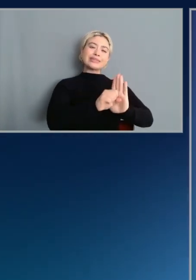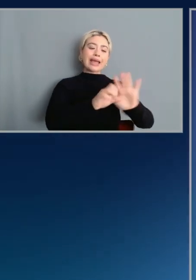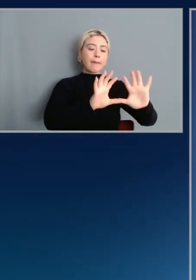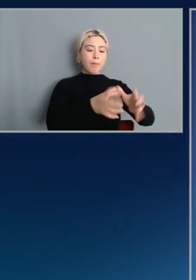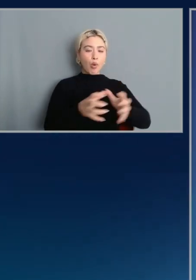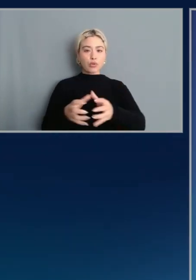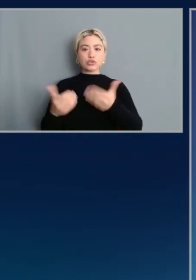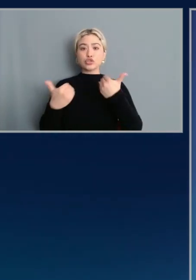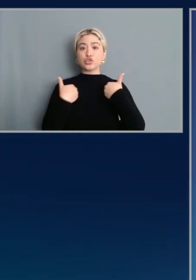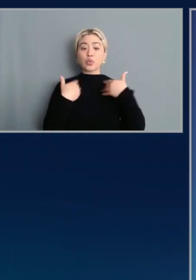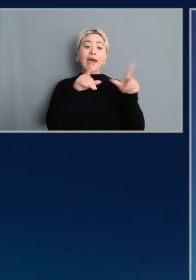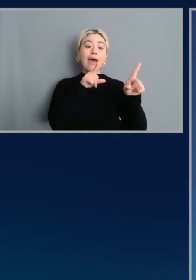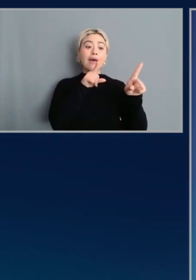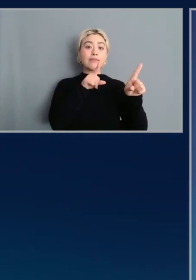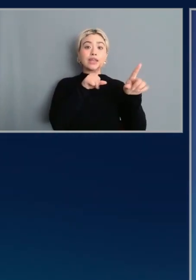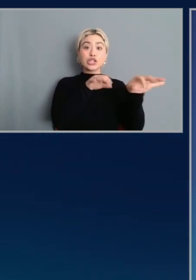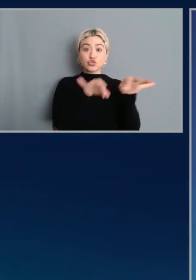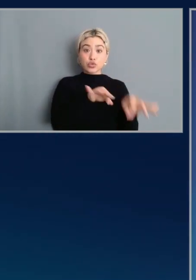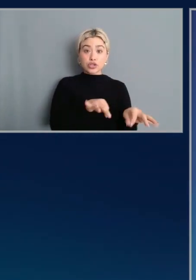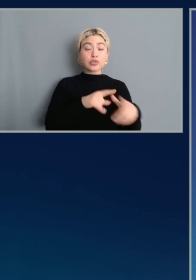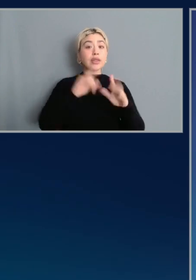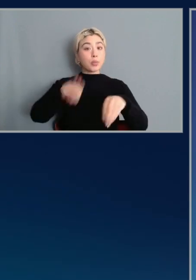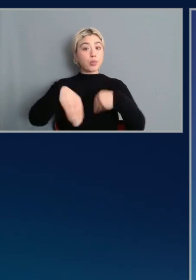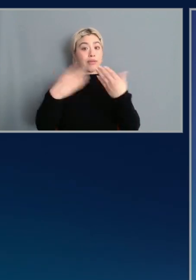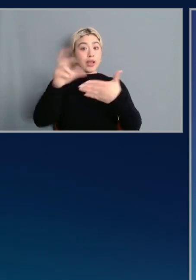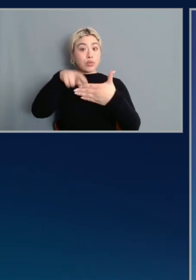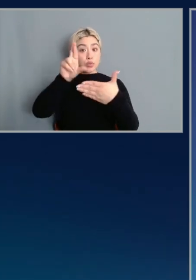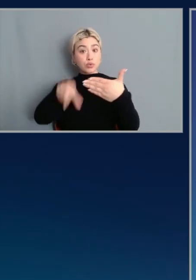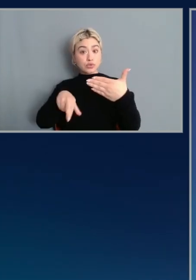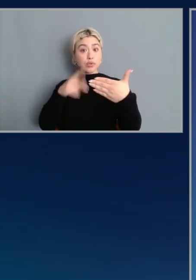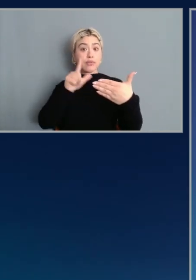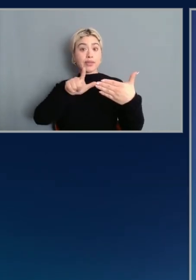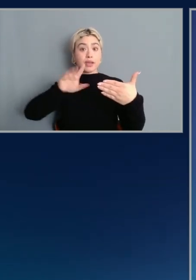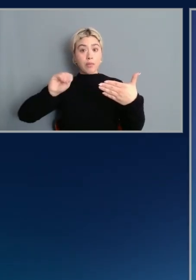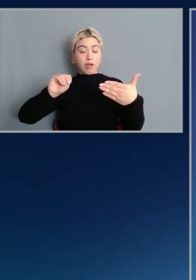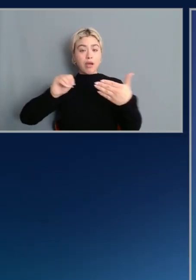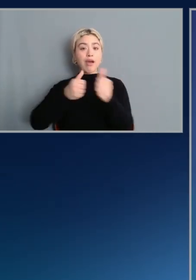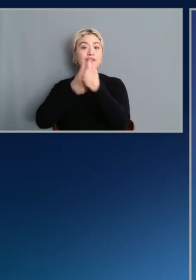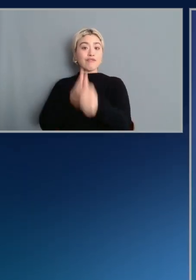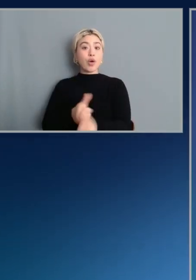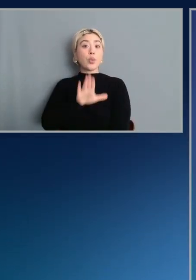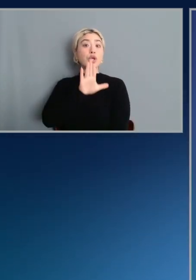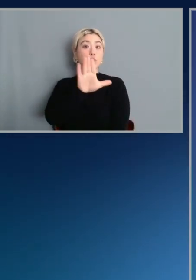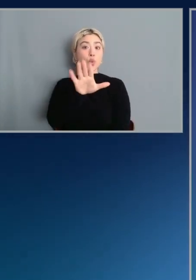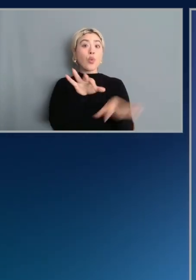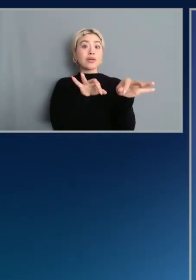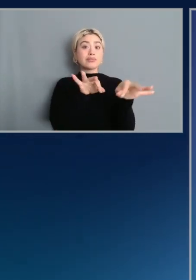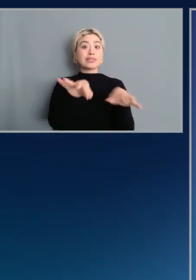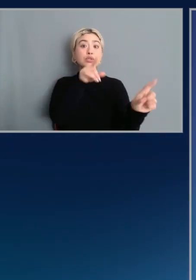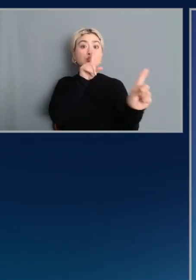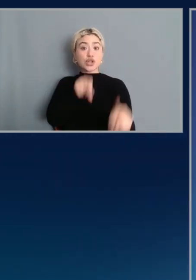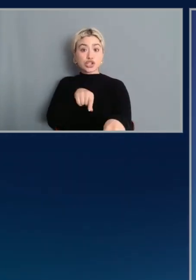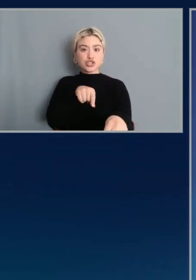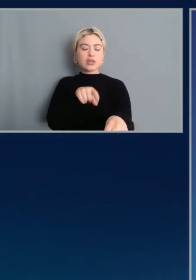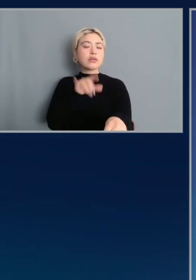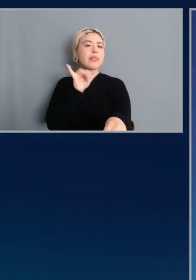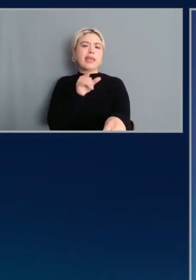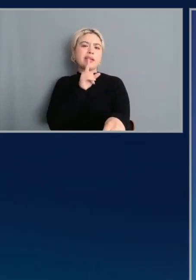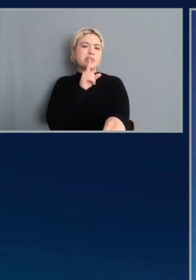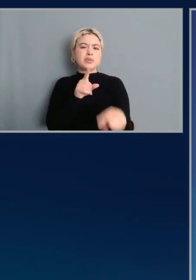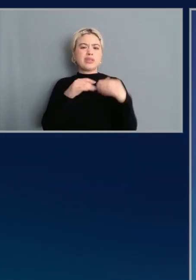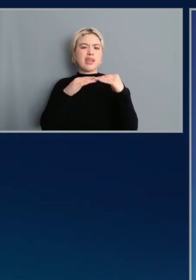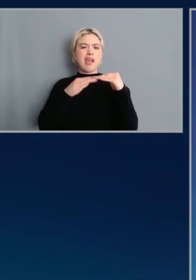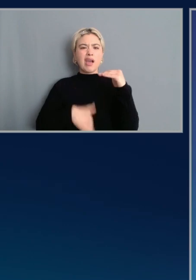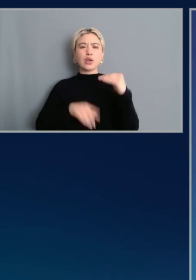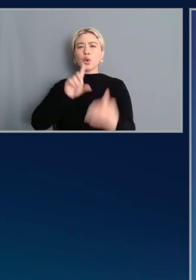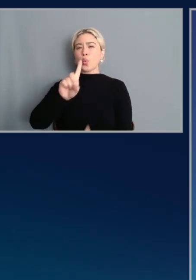an instruction and then you provide the result of the language model following your instruction. That is solidly under 1